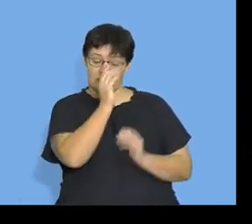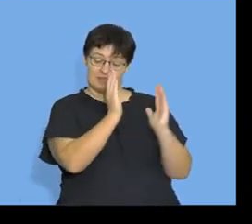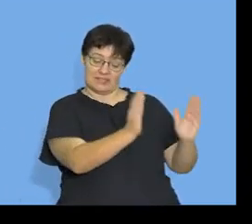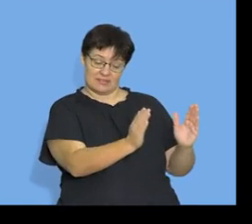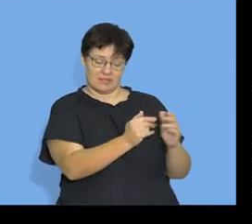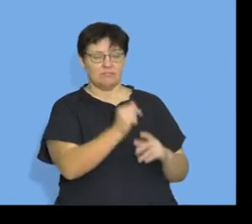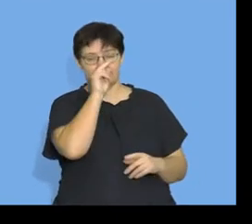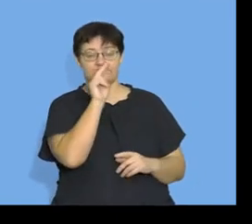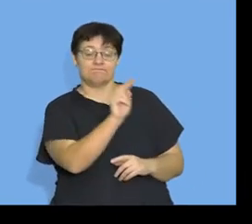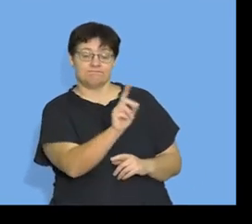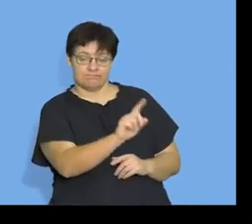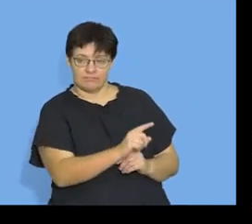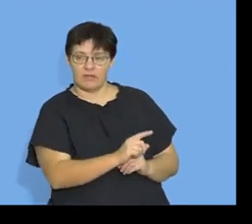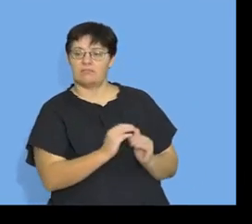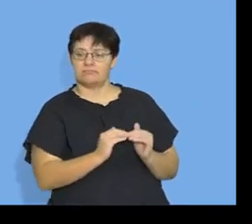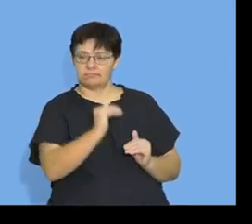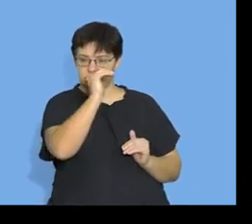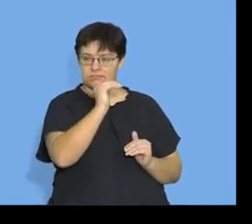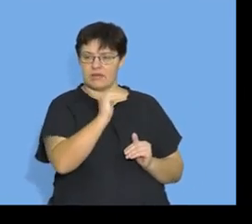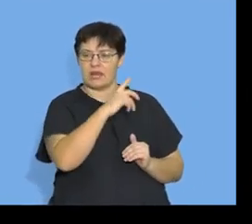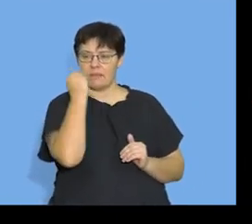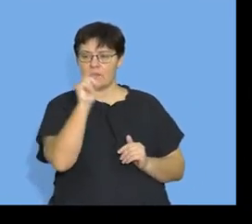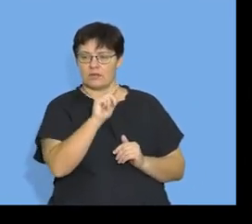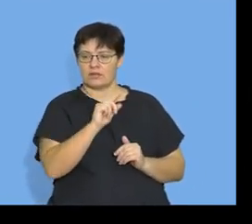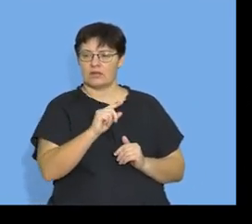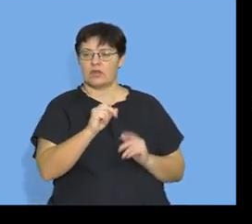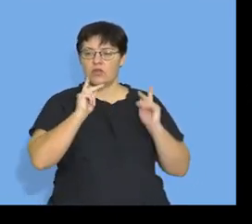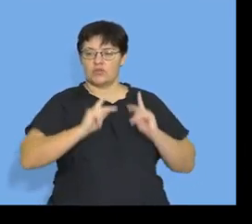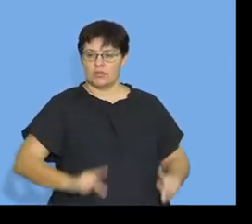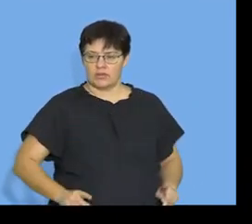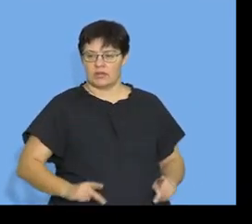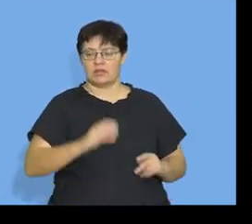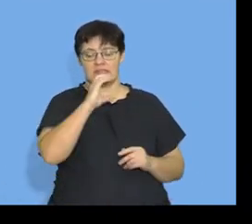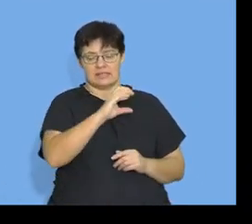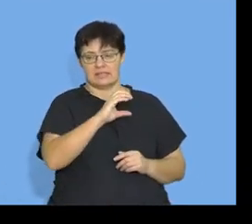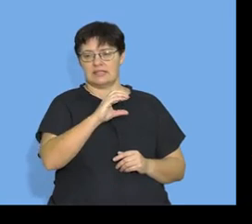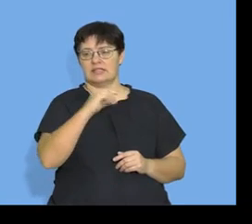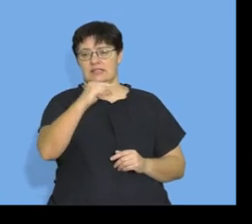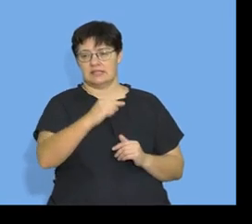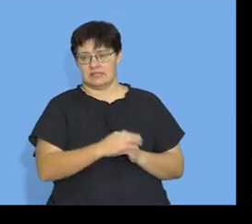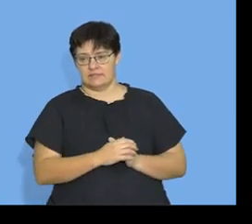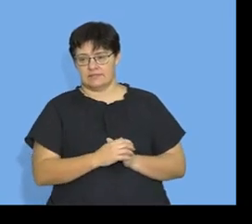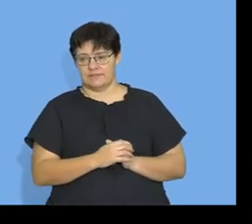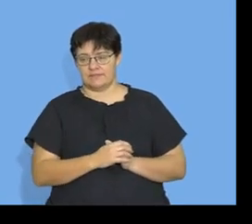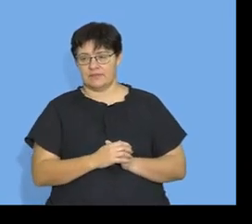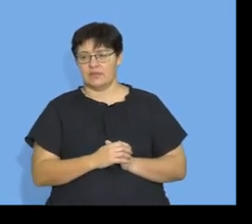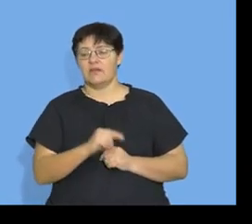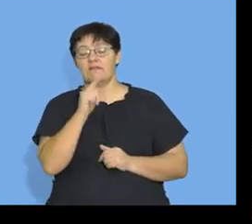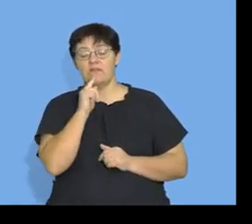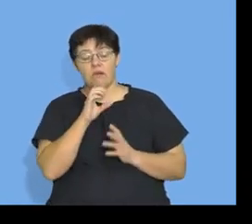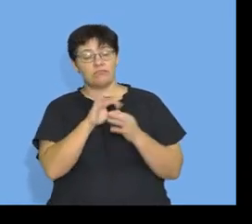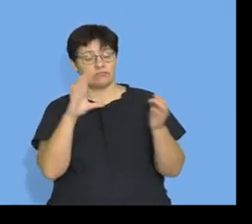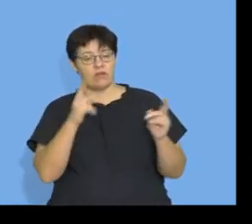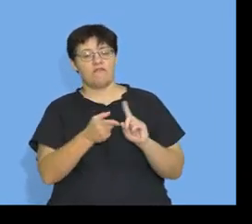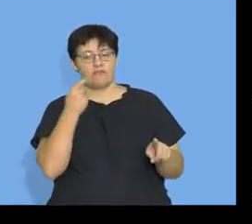during the first trimester, we see that there is an increase in a hormone called human chorionic gonadotrophin, and